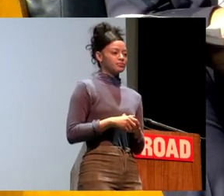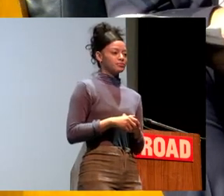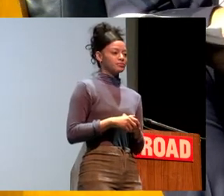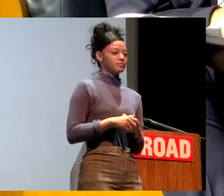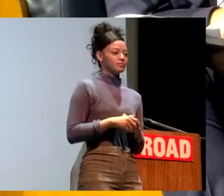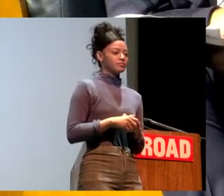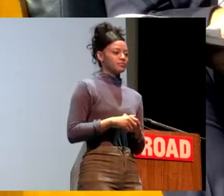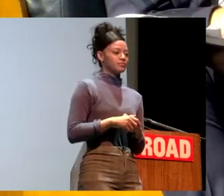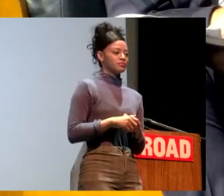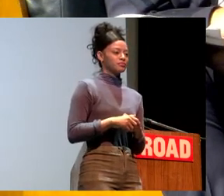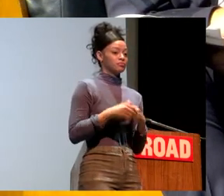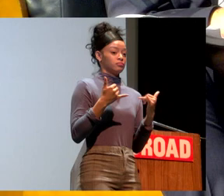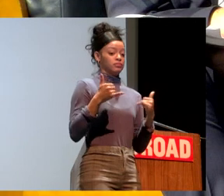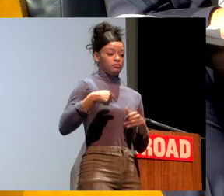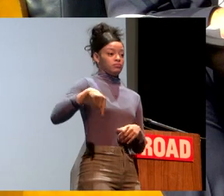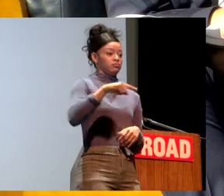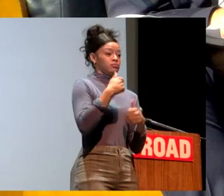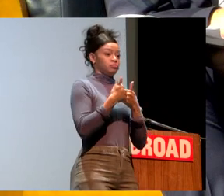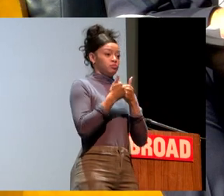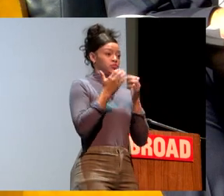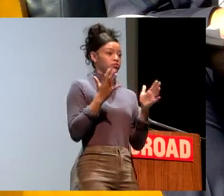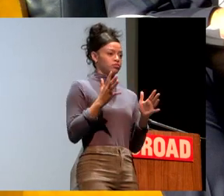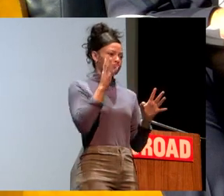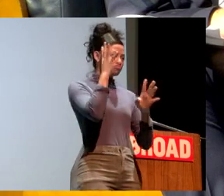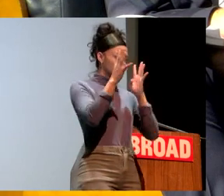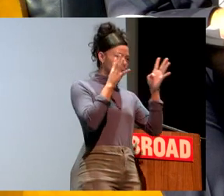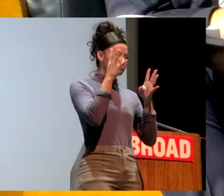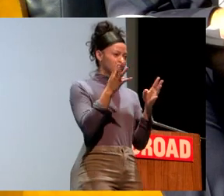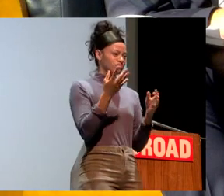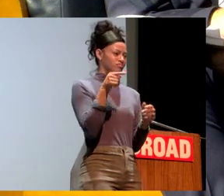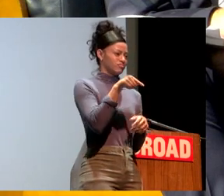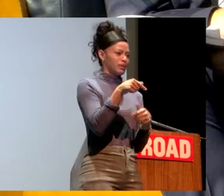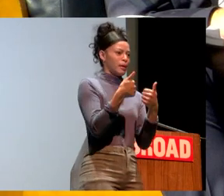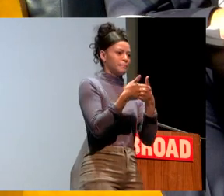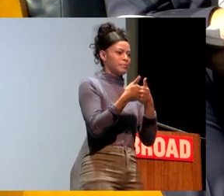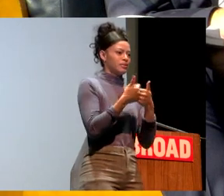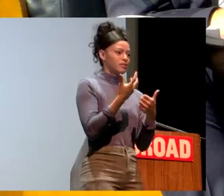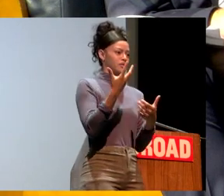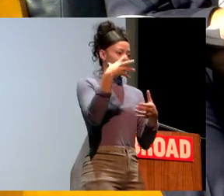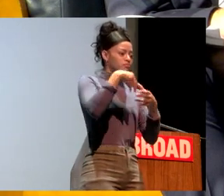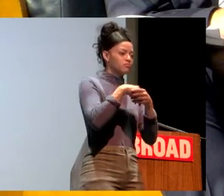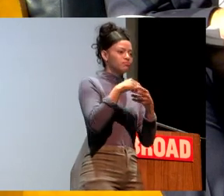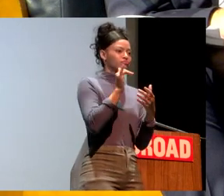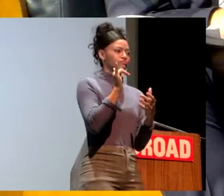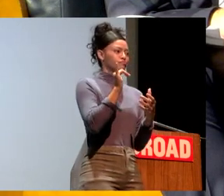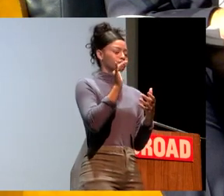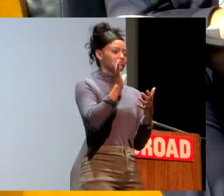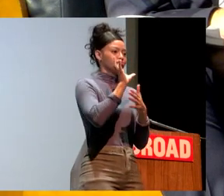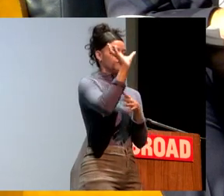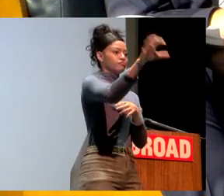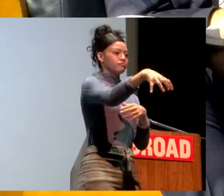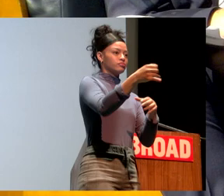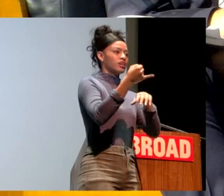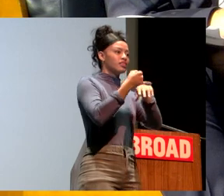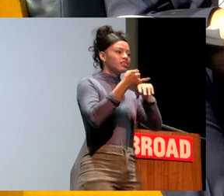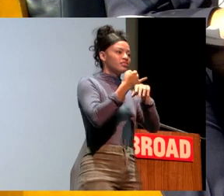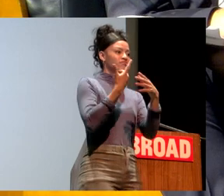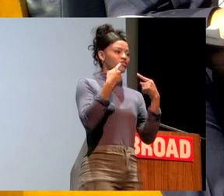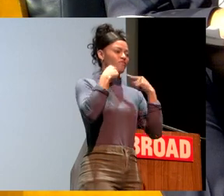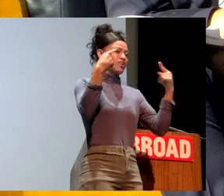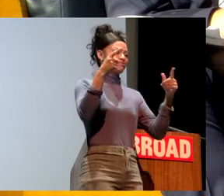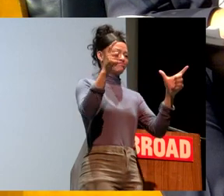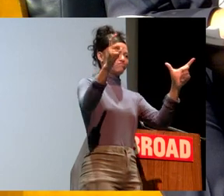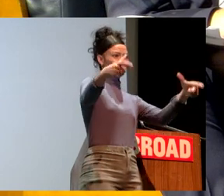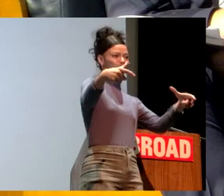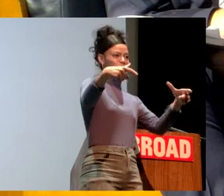artwork, t-shirts. They're making, you know, super famous islands. You can check on YouTube island tours. Well, there's a guy